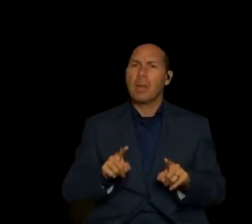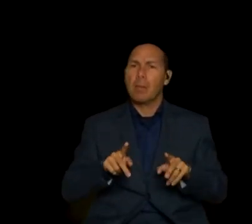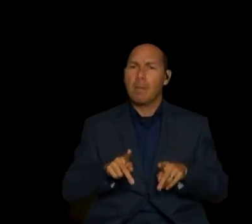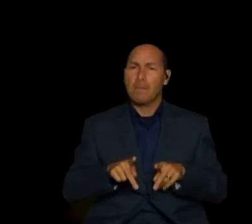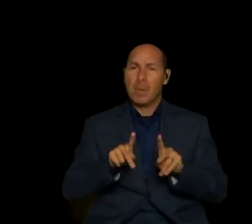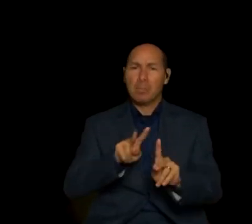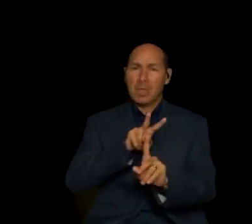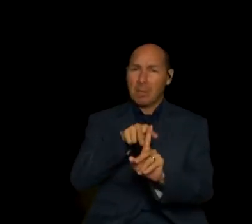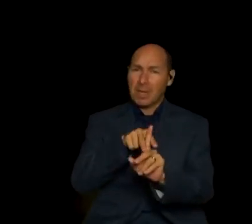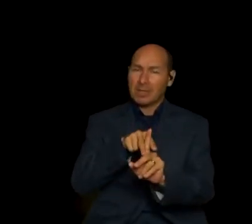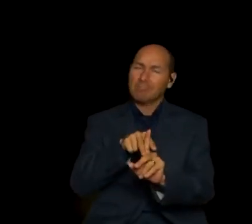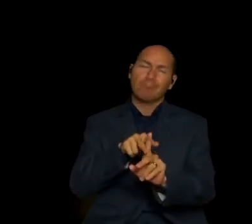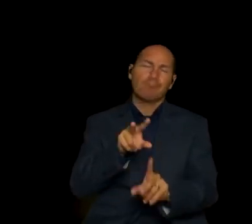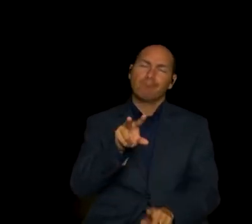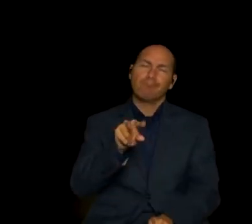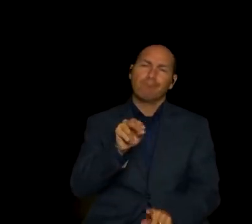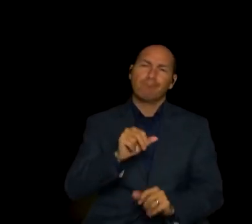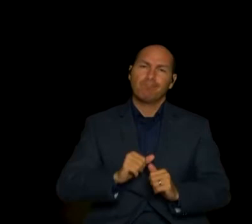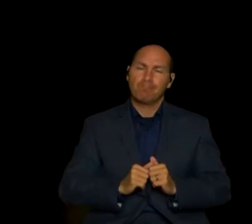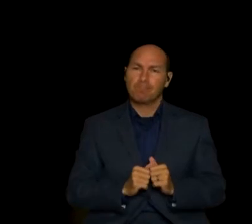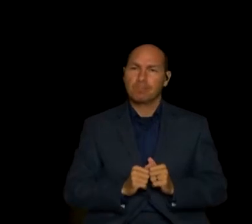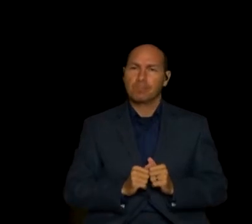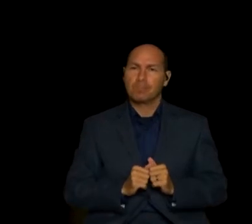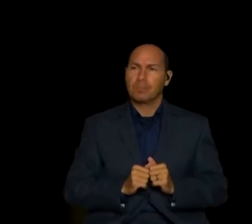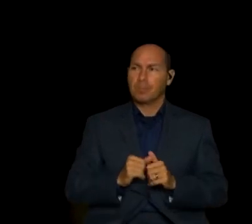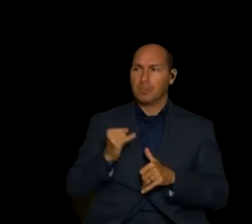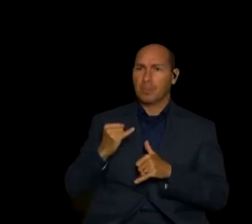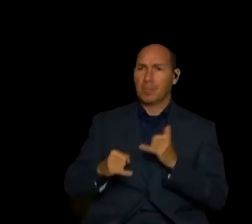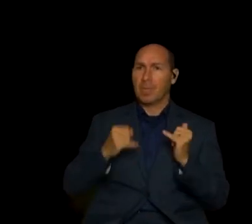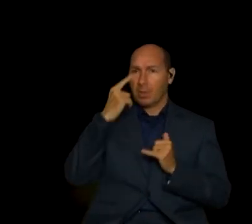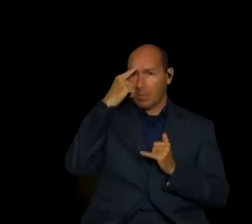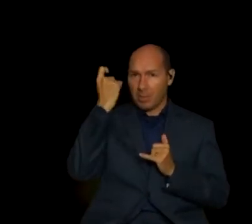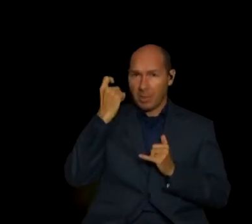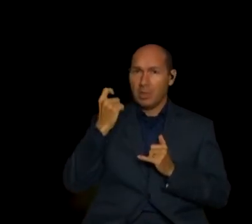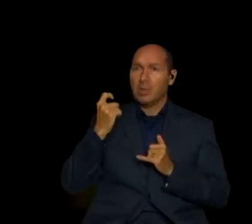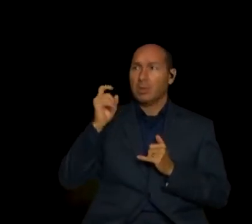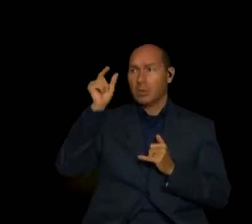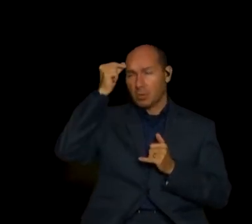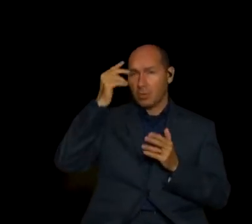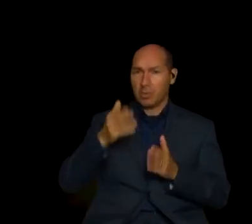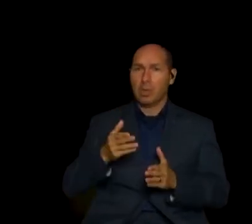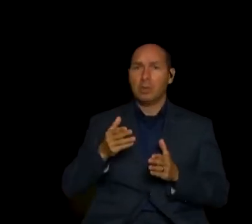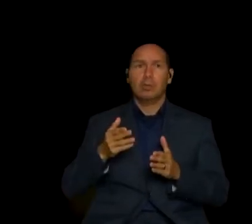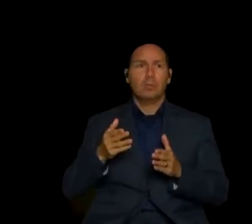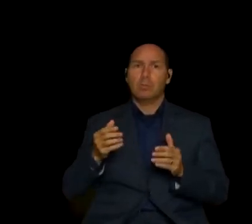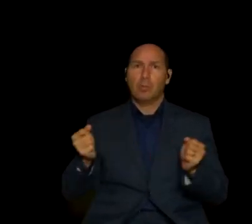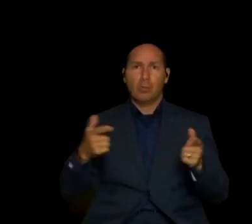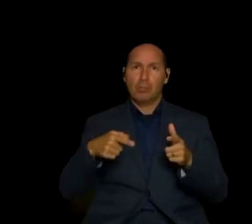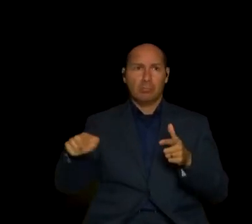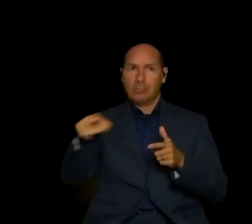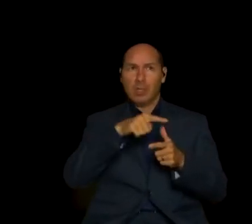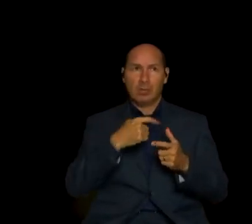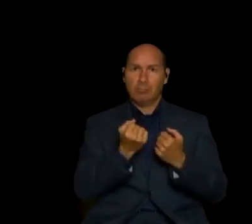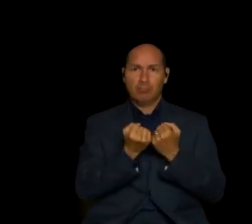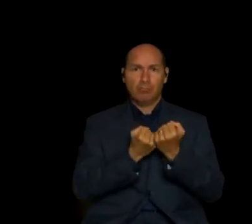to apply. So this past summer, with the governor and all the parties that are here, we launched